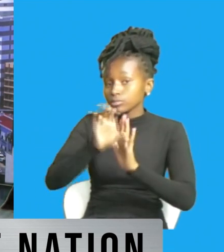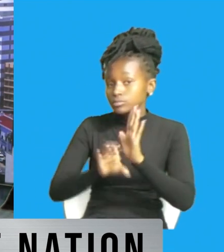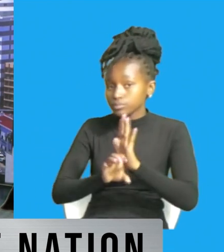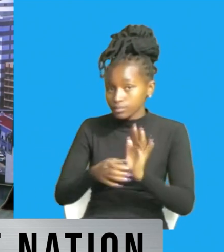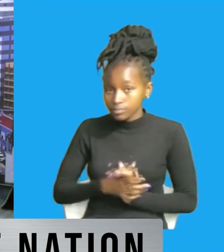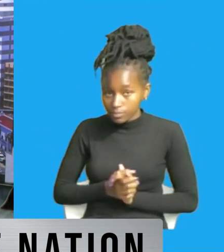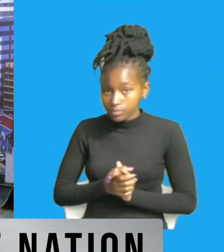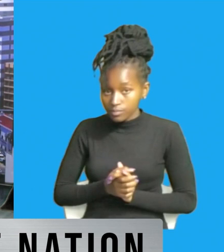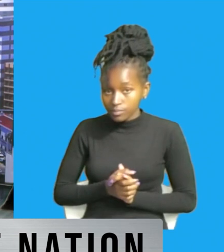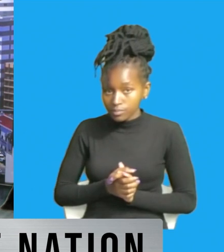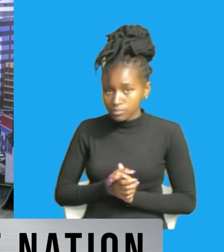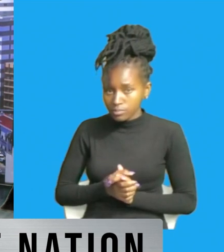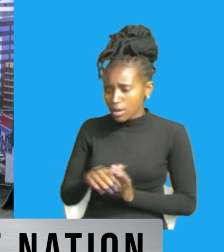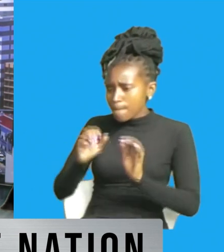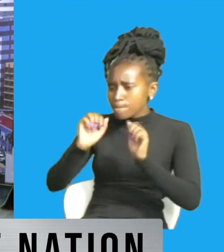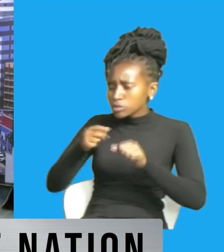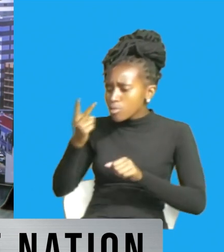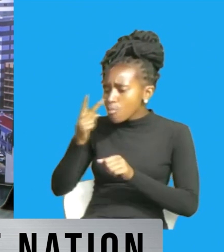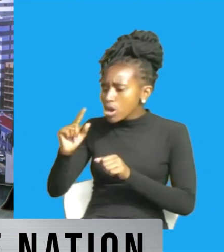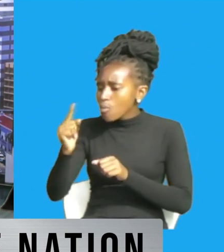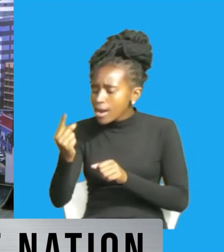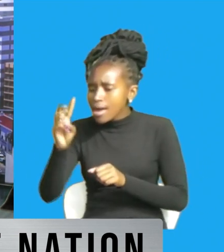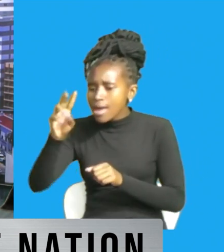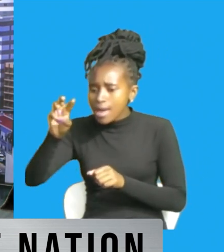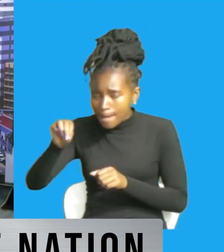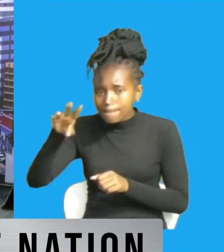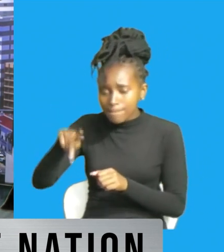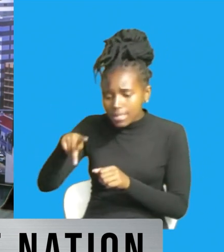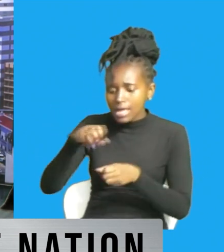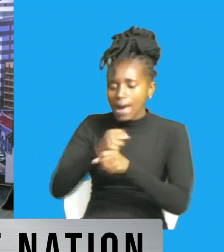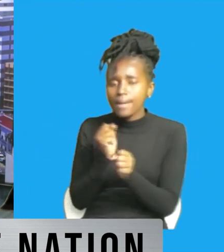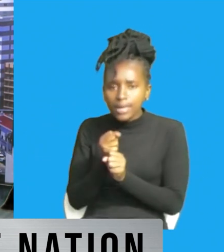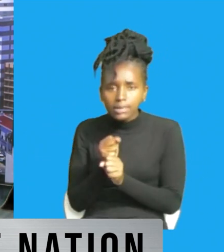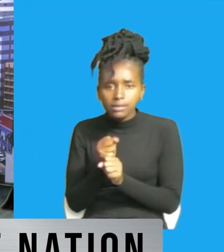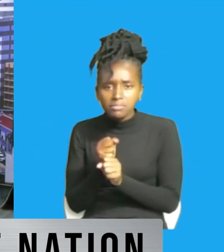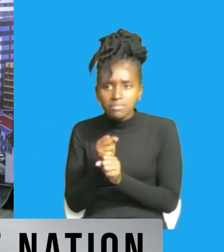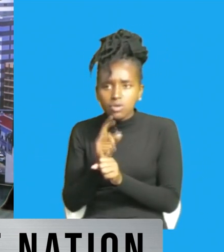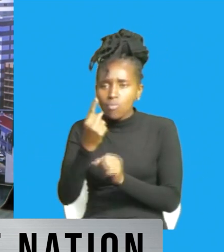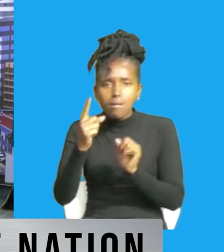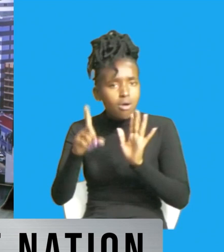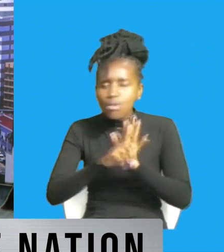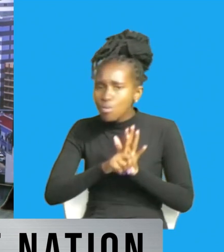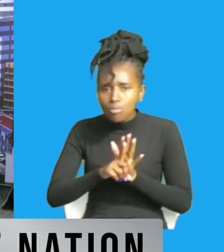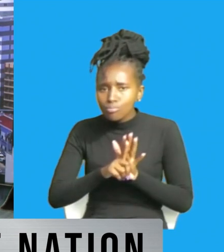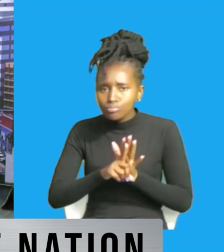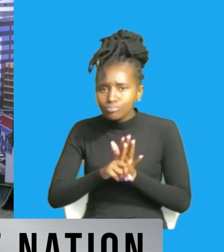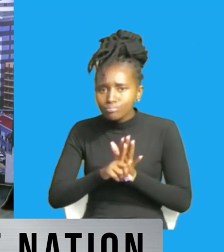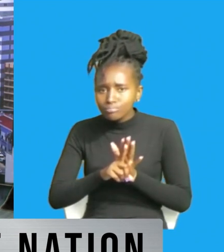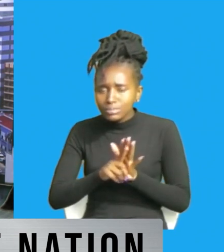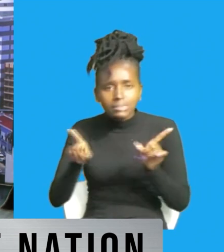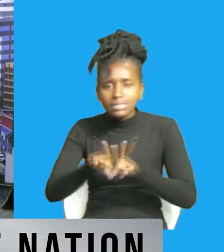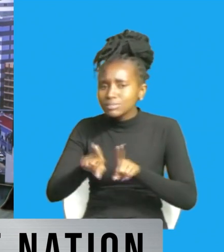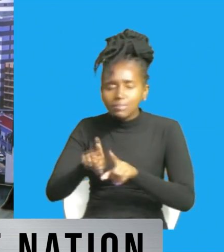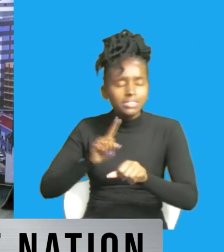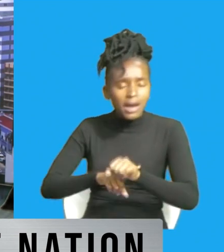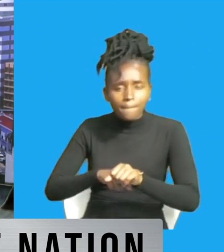values. Kuna mbunge mmoja umeona ameenda kutengeza bill ya kutengeza national values. Ikuwe at least tuweke hizo mambo ya